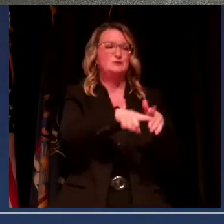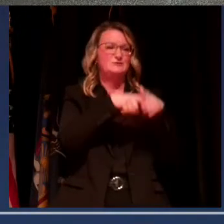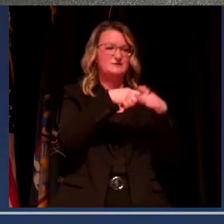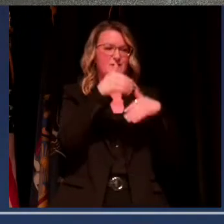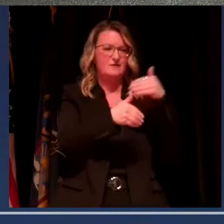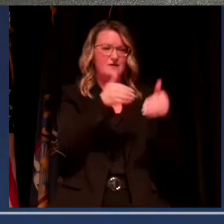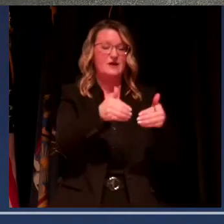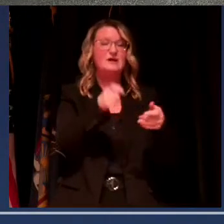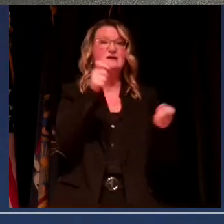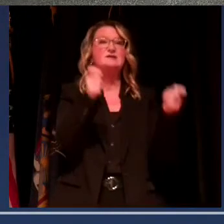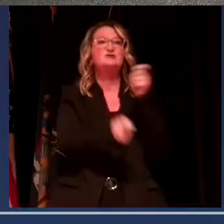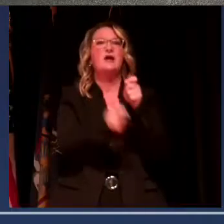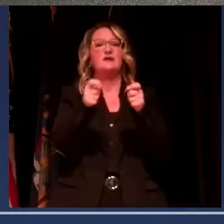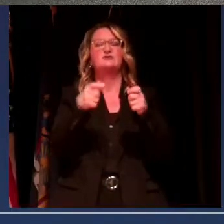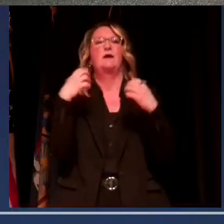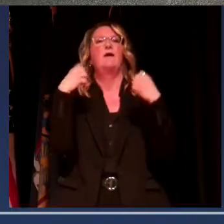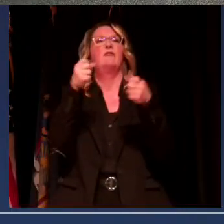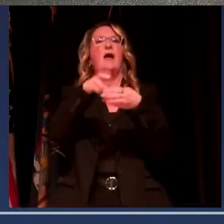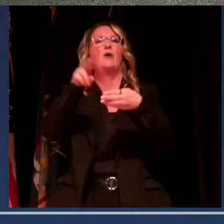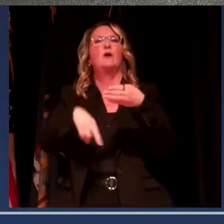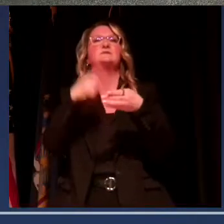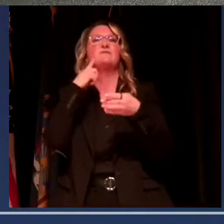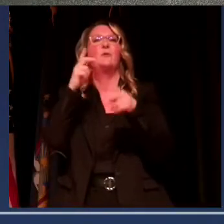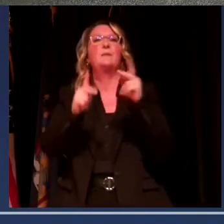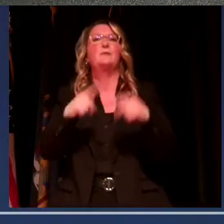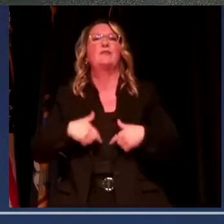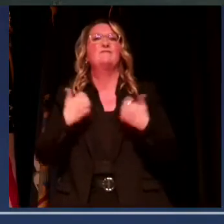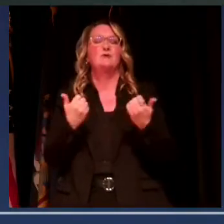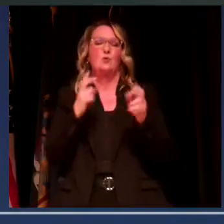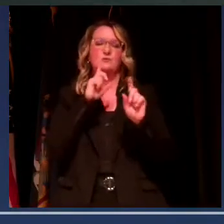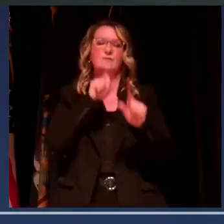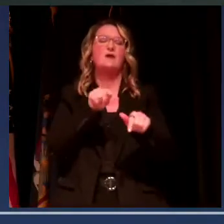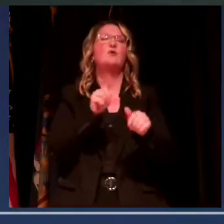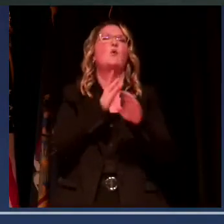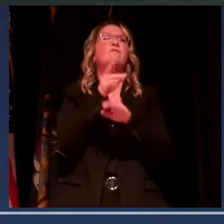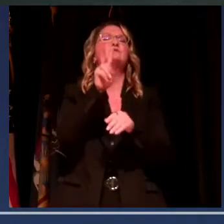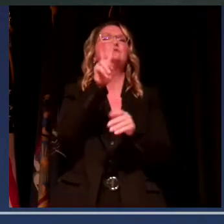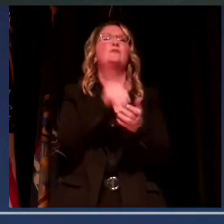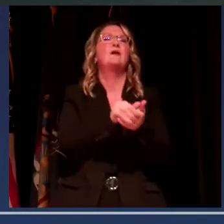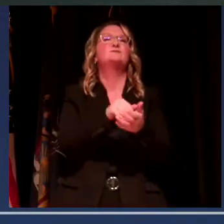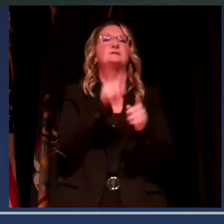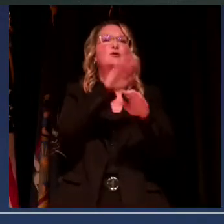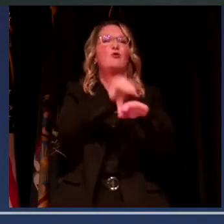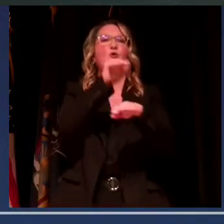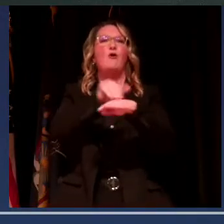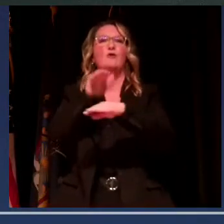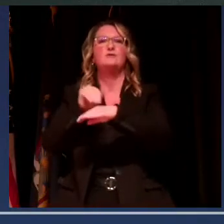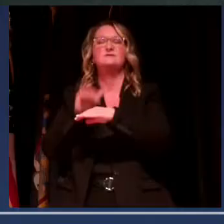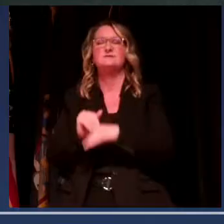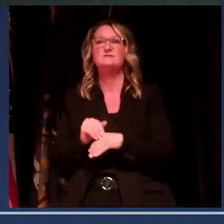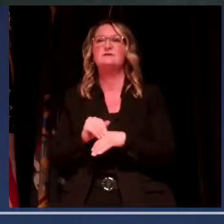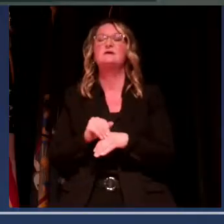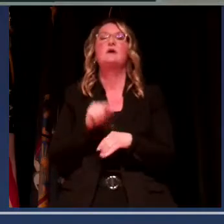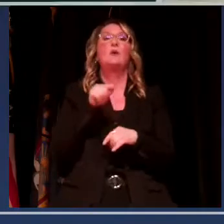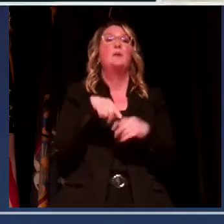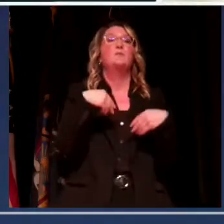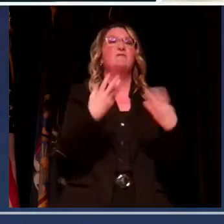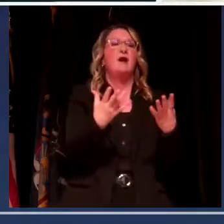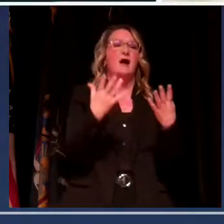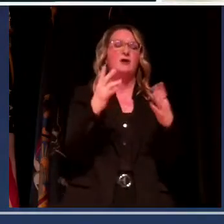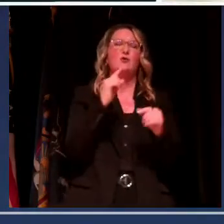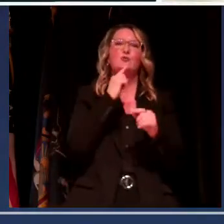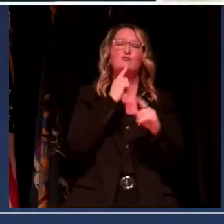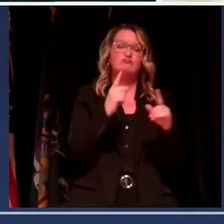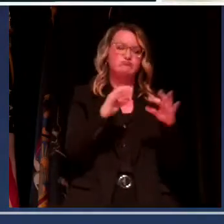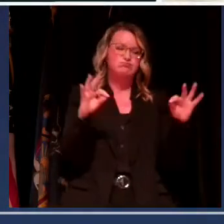the health outcomes of our rural residents by responding to over 2,000 calls and counting. Erie County now provides critical